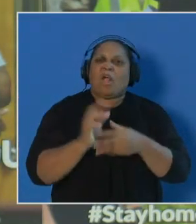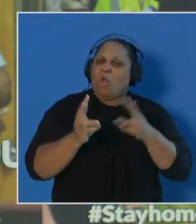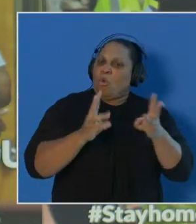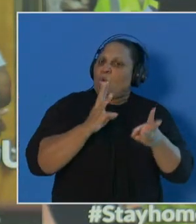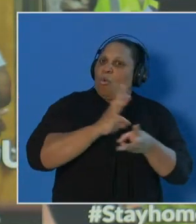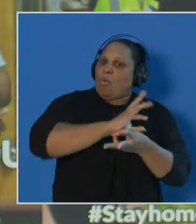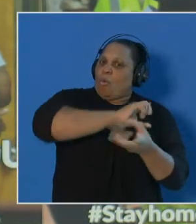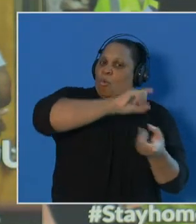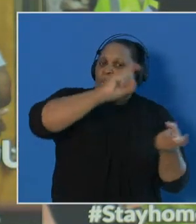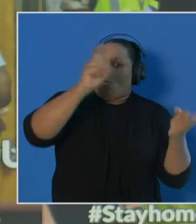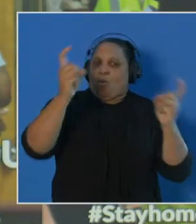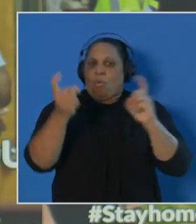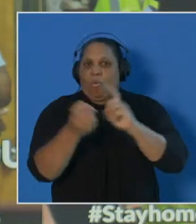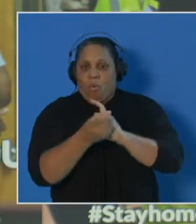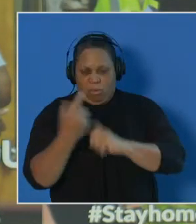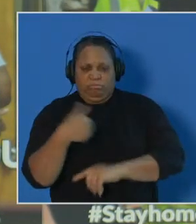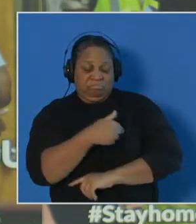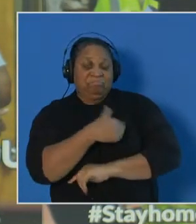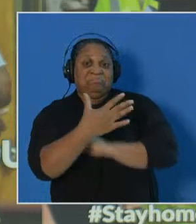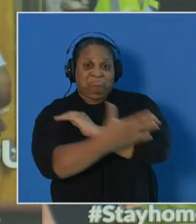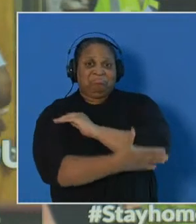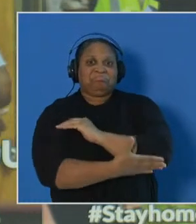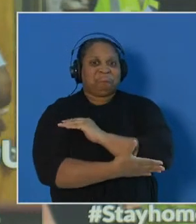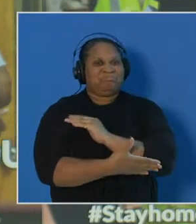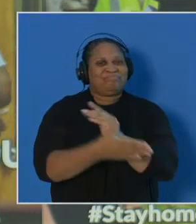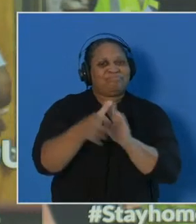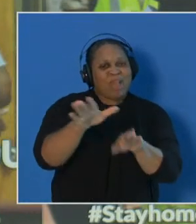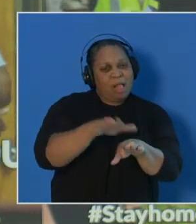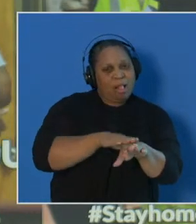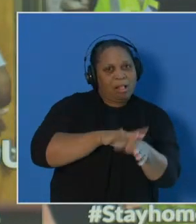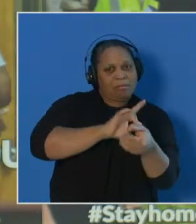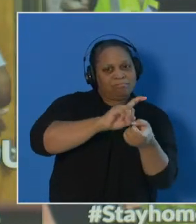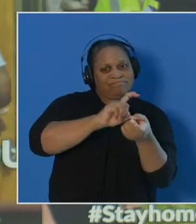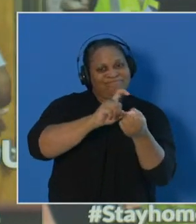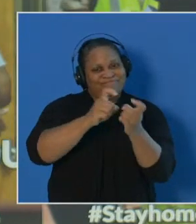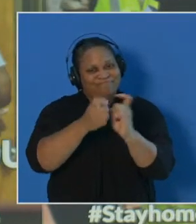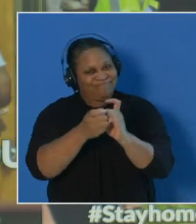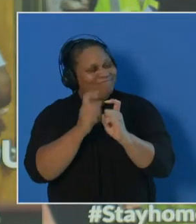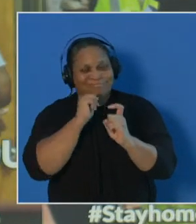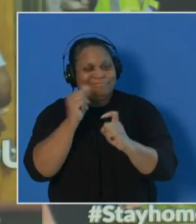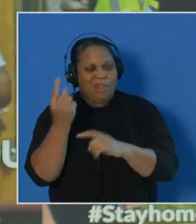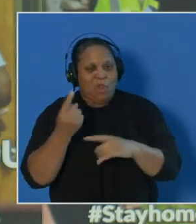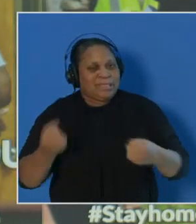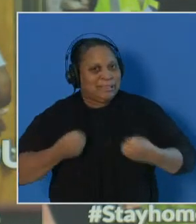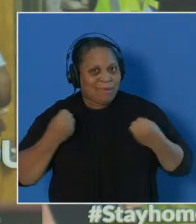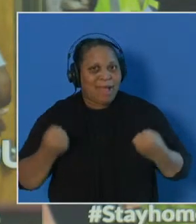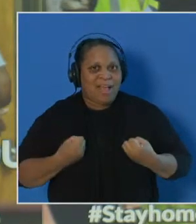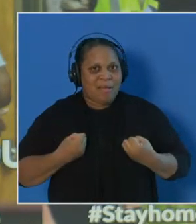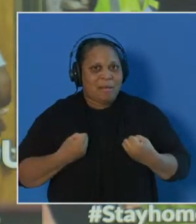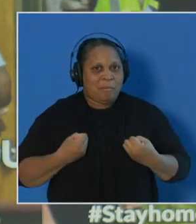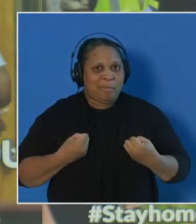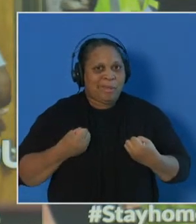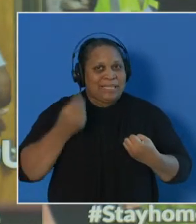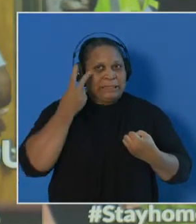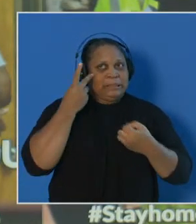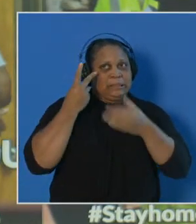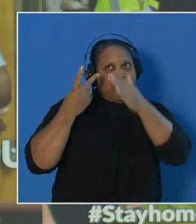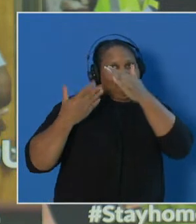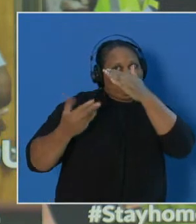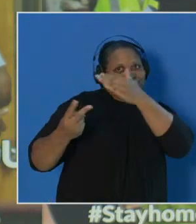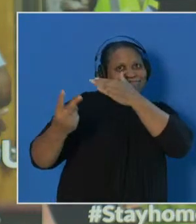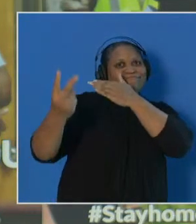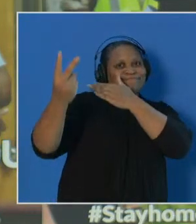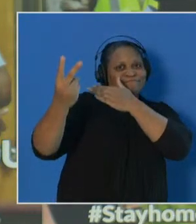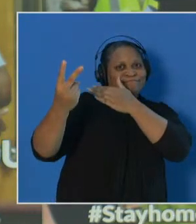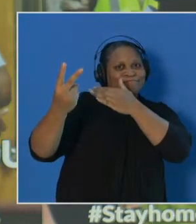changed, and as a country, we have successfully adapted to not merely survive, but begin to sing a way forward where we can thrive